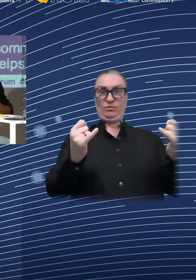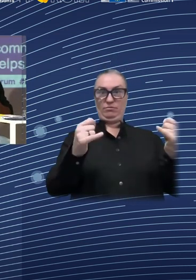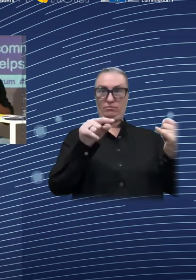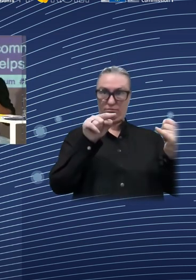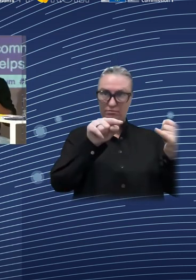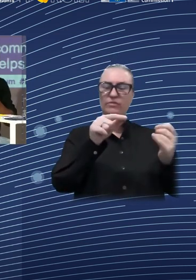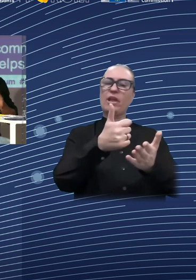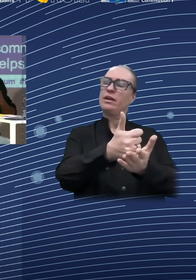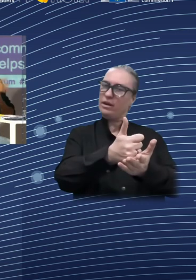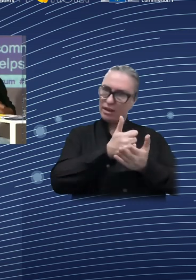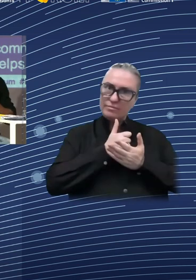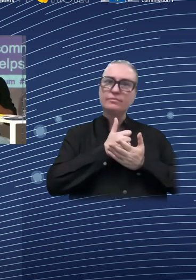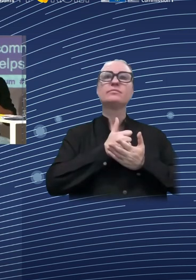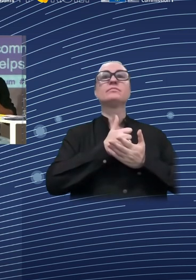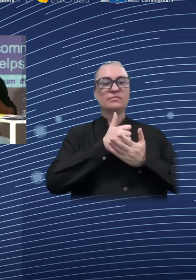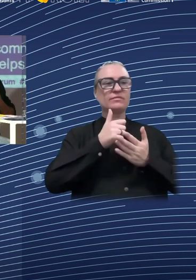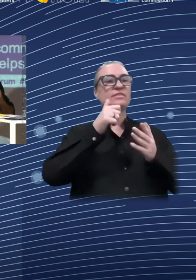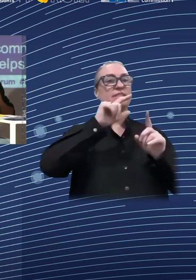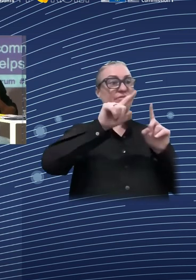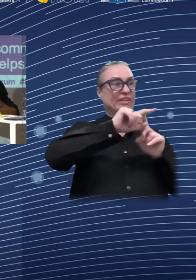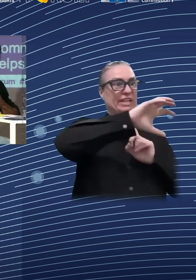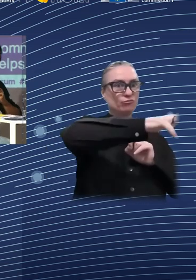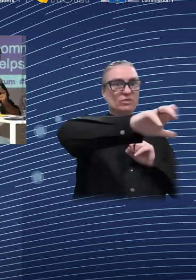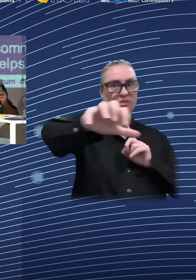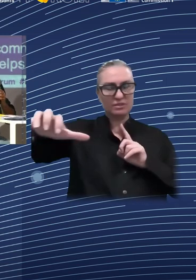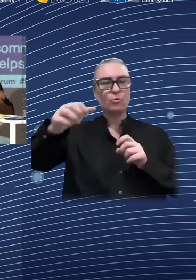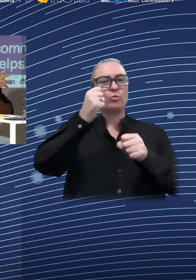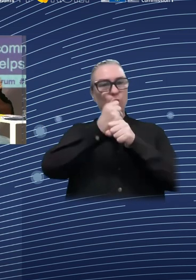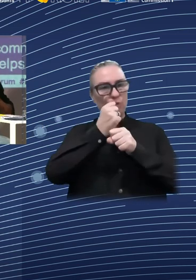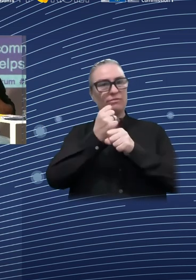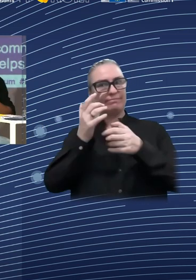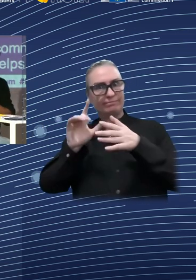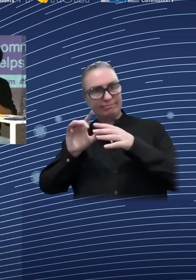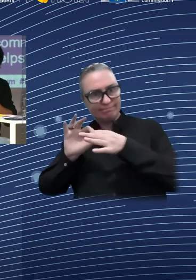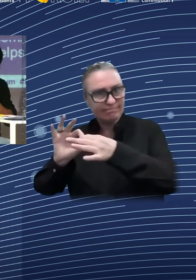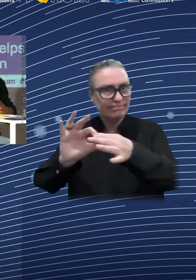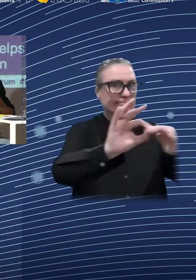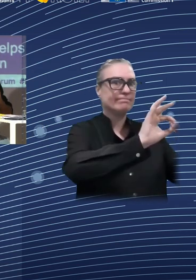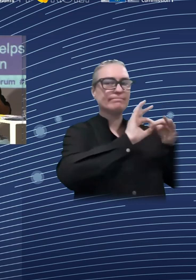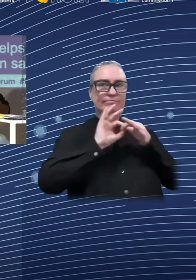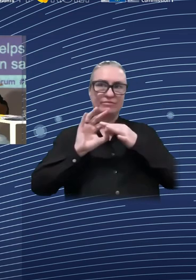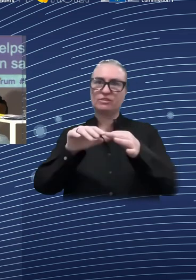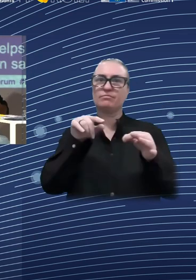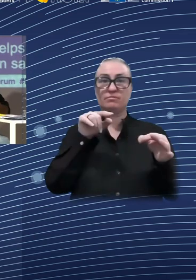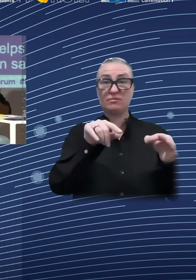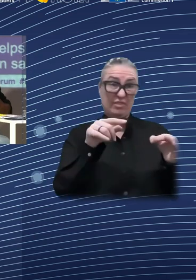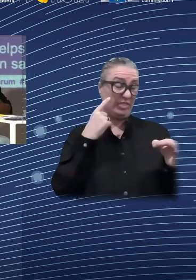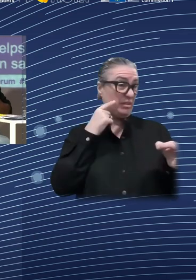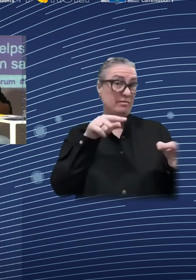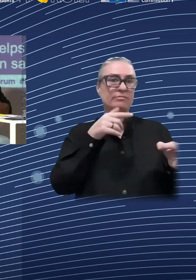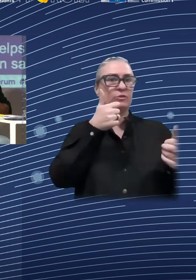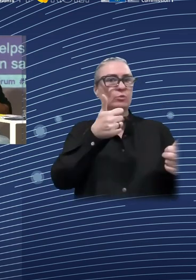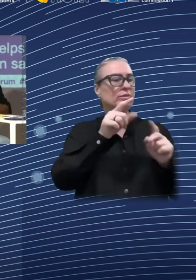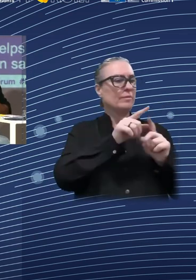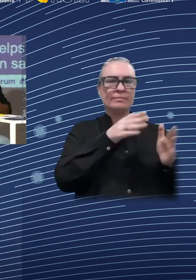And that can be the referee, and they can say, okay, maybe we can find a compromise. And